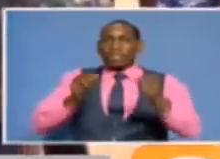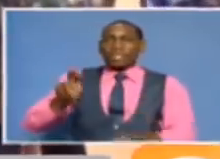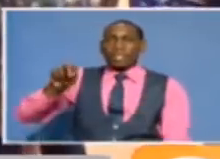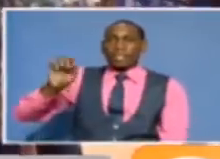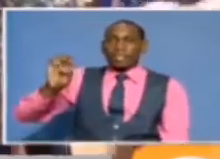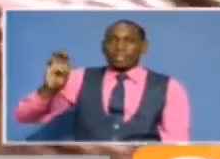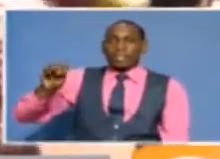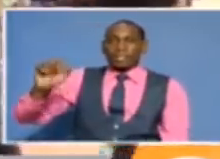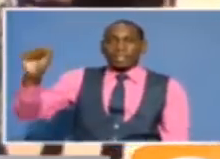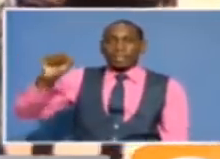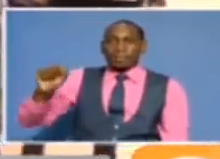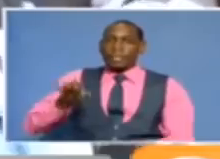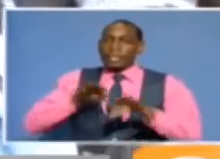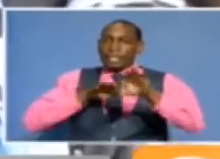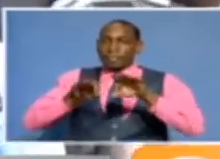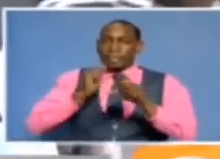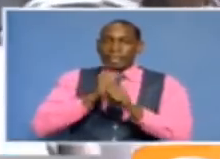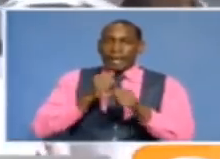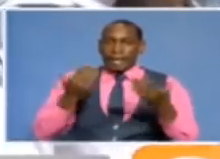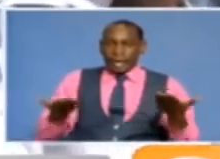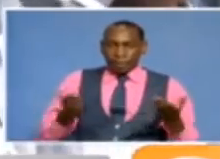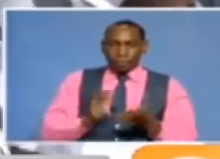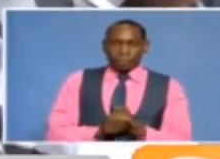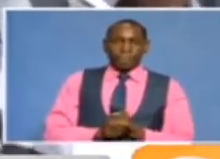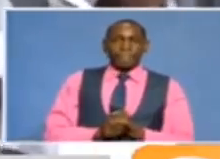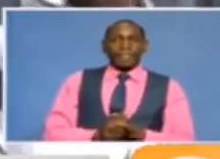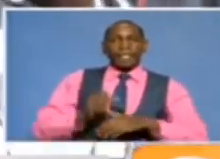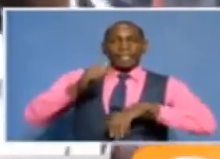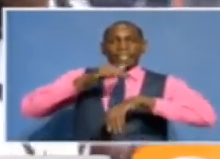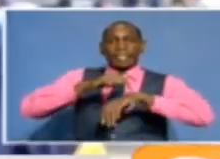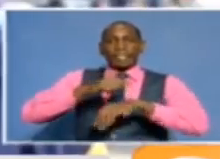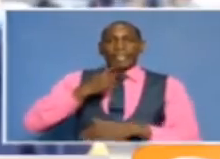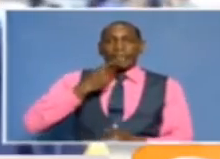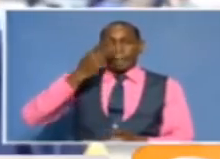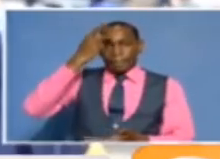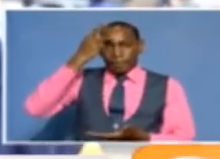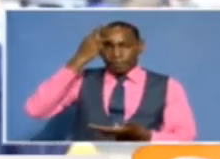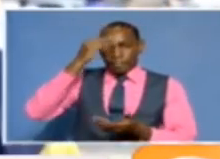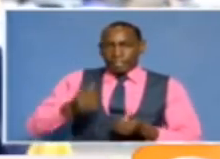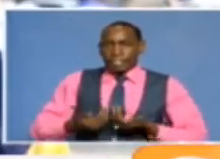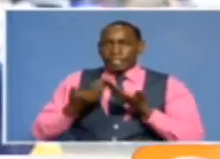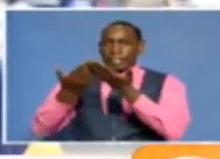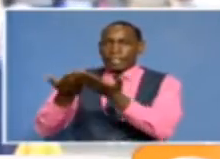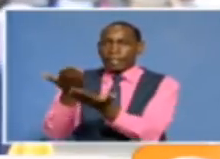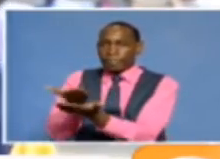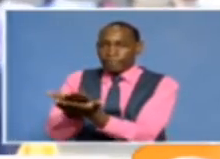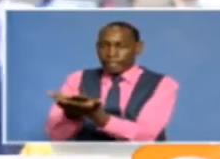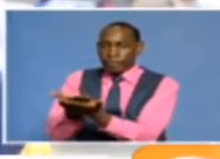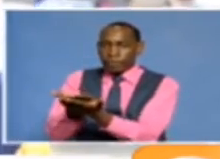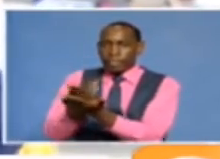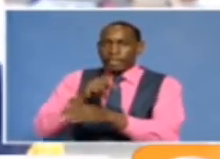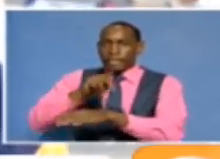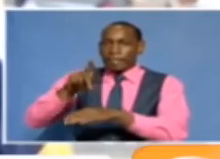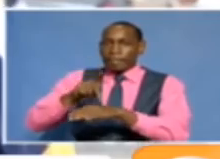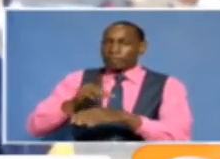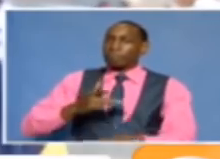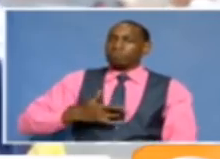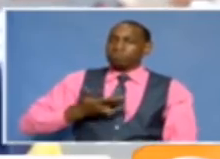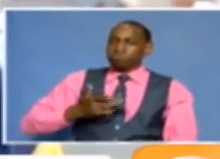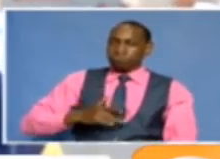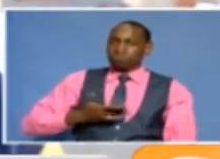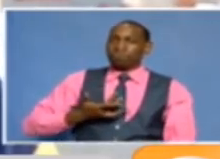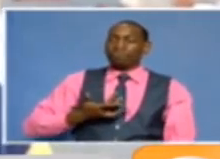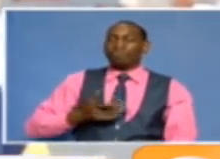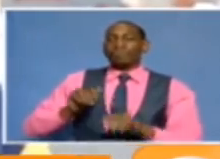Muli explains how it was to be done. So once the parents have placed their requests and the principal feels he